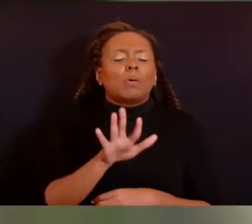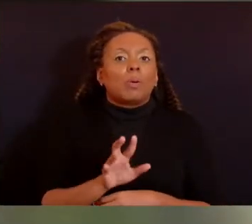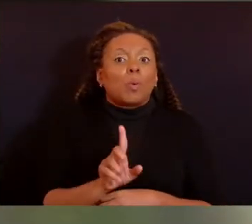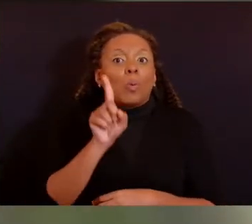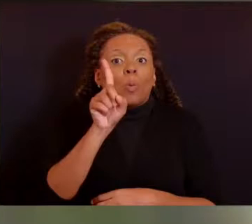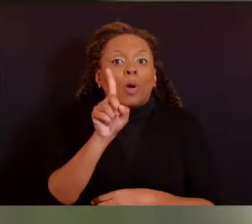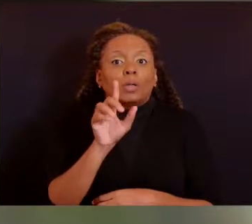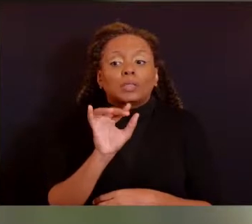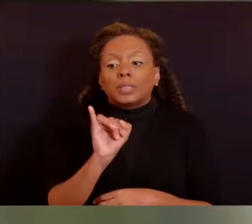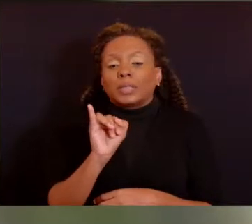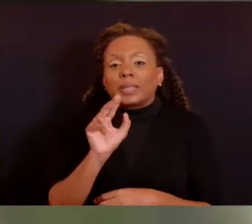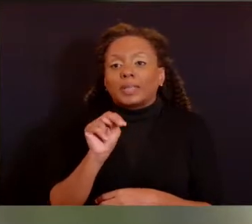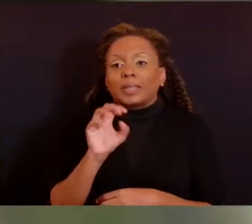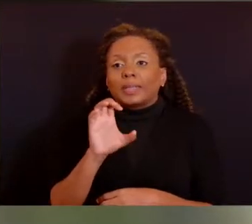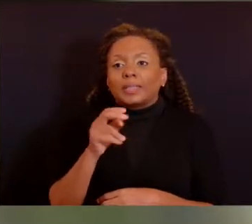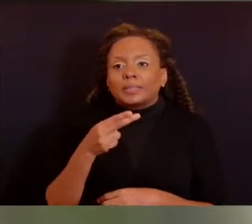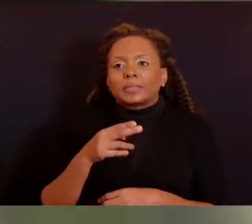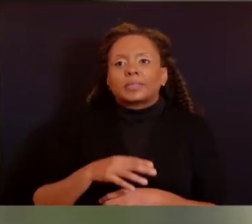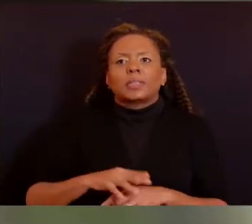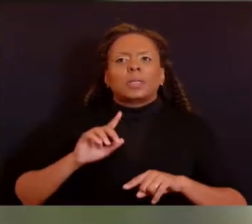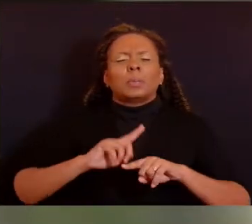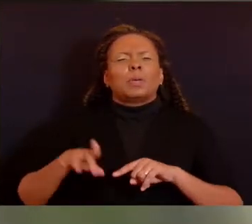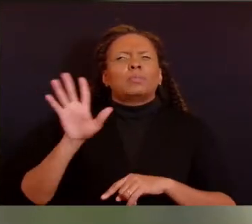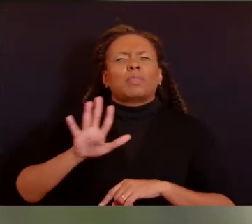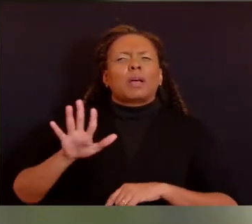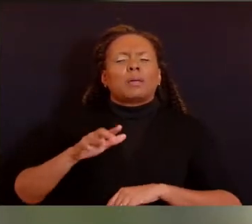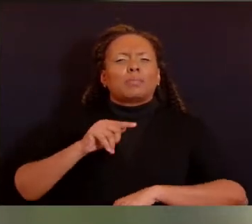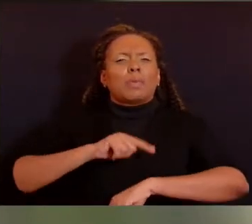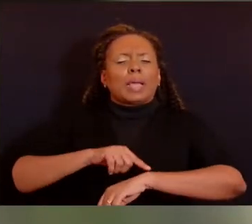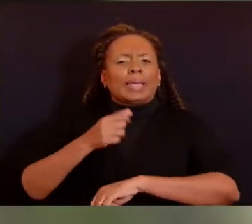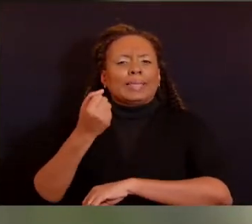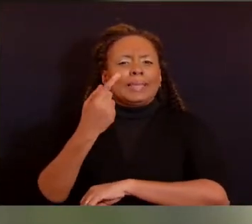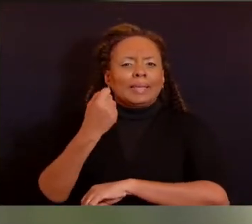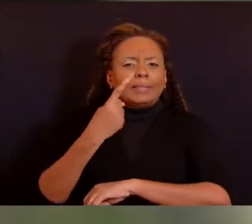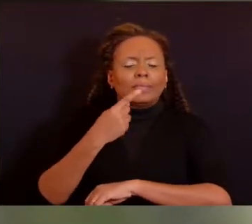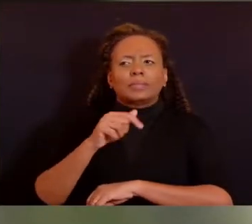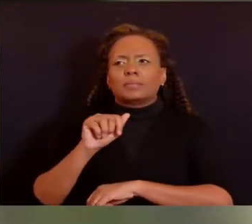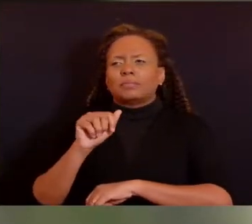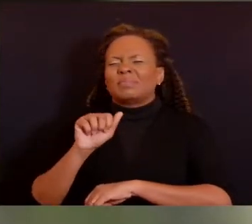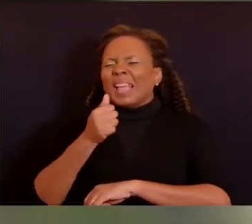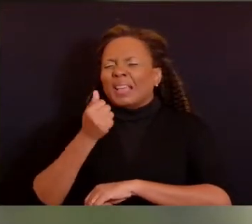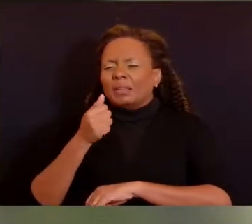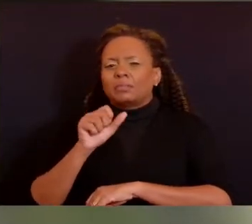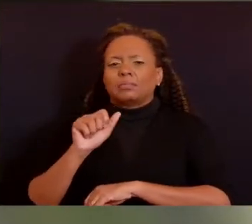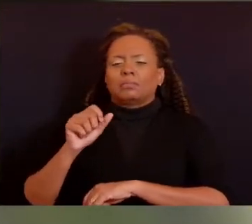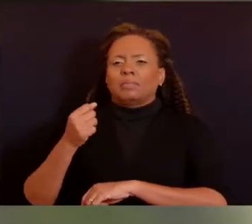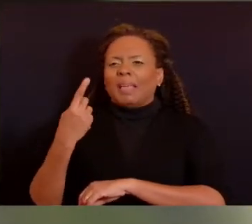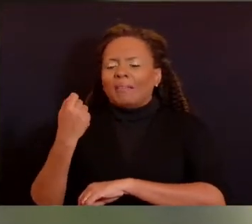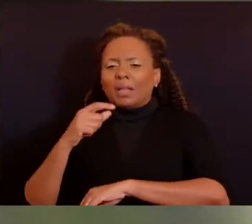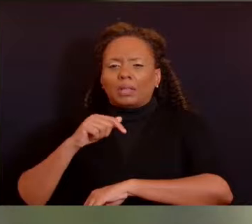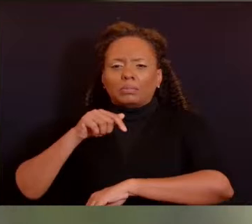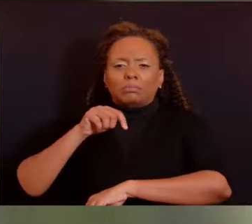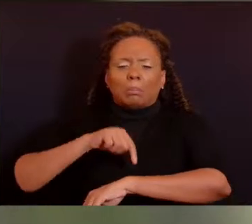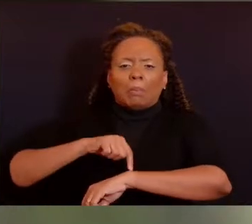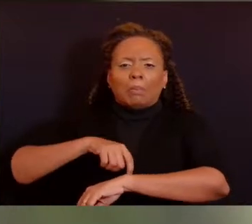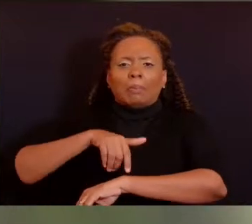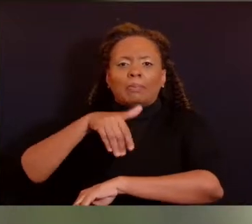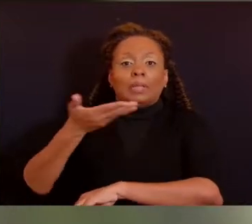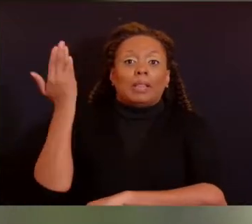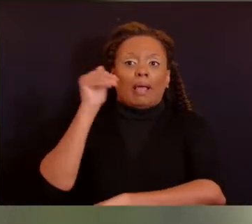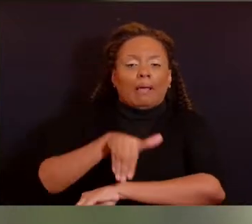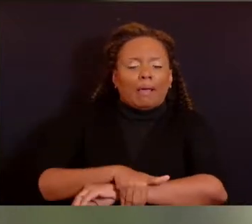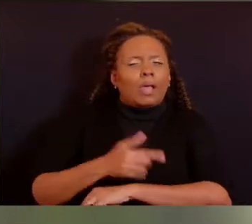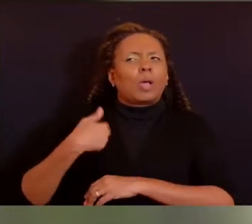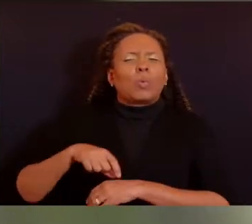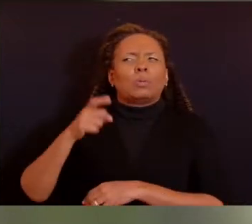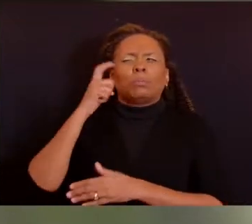around, let's say, 10 o'clock or 11 o'clock or so in the night, we noticed what in meteorology, what we call a mesoscale convective